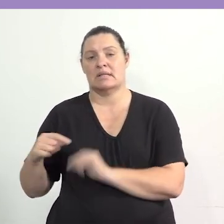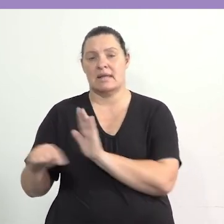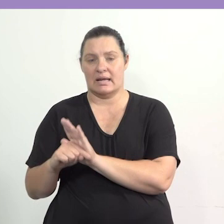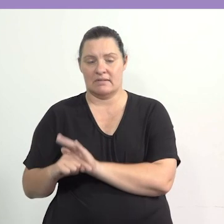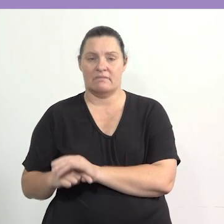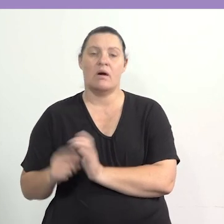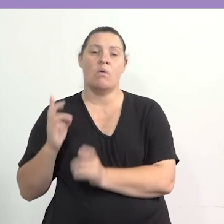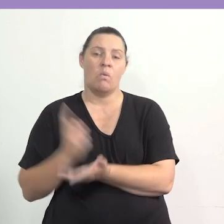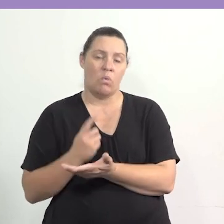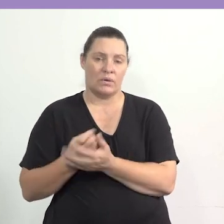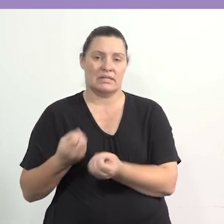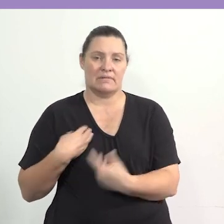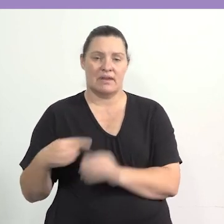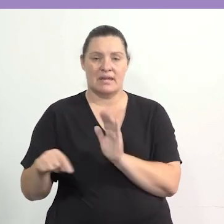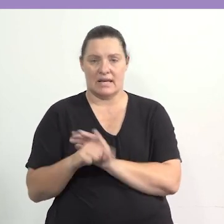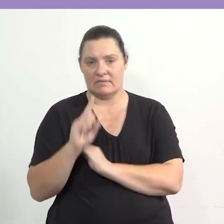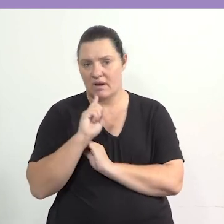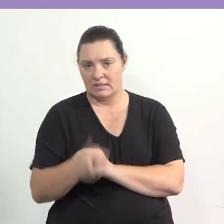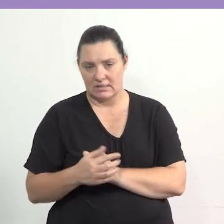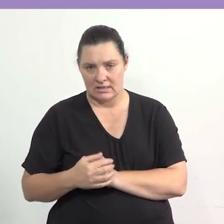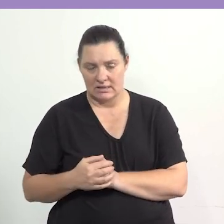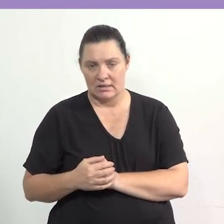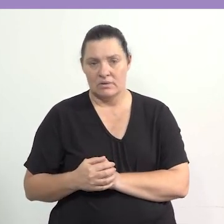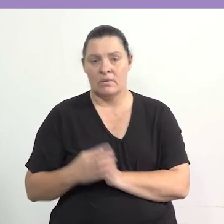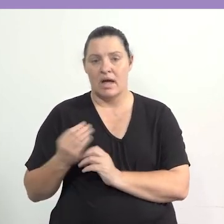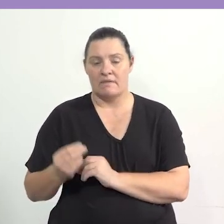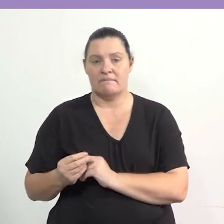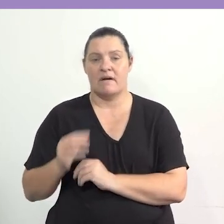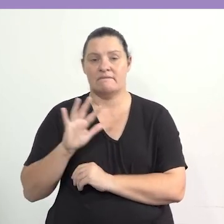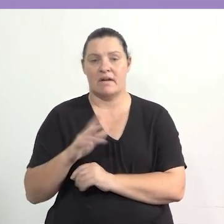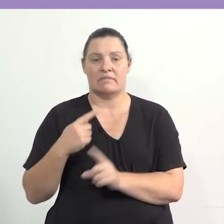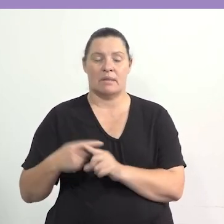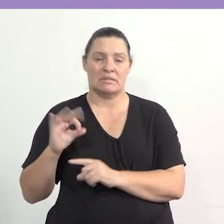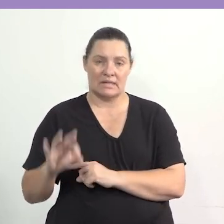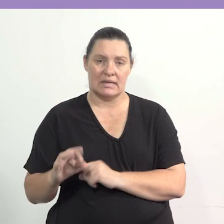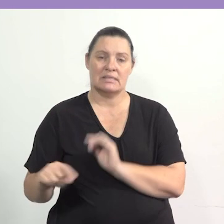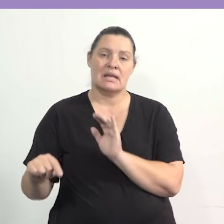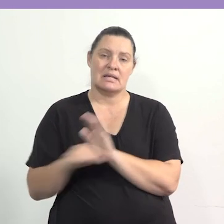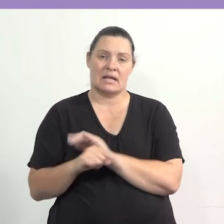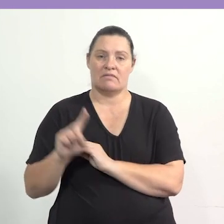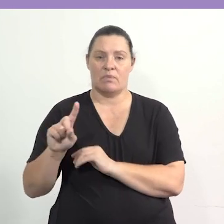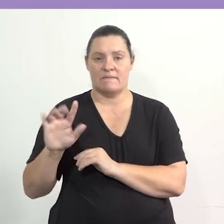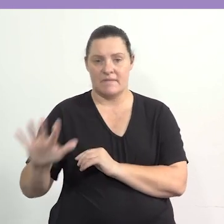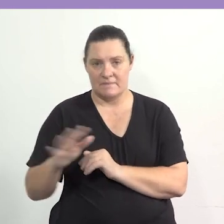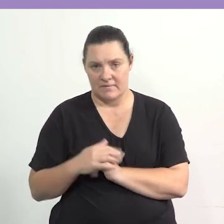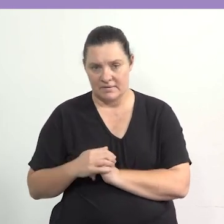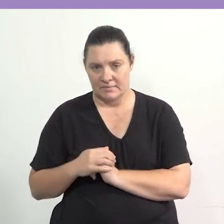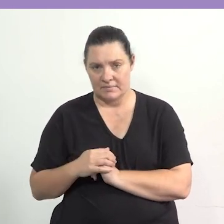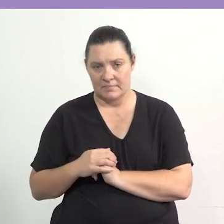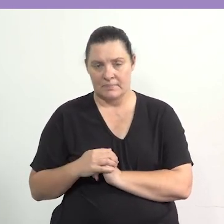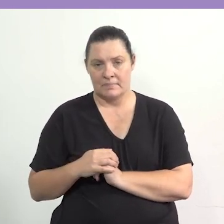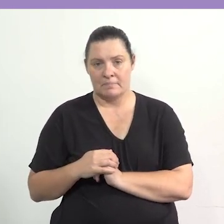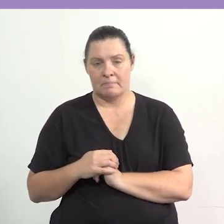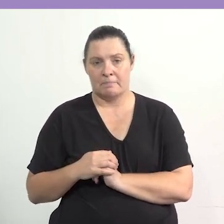by a negative will give us a negative answer. And then we have 5 multiplied by 3, which is 15.